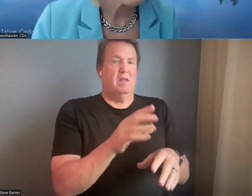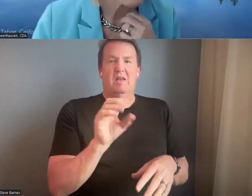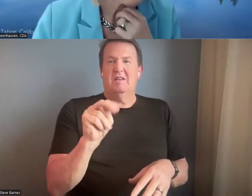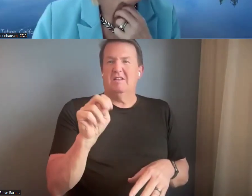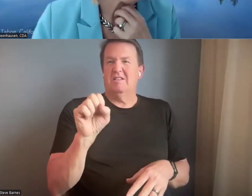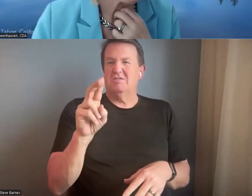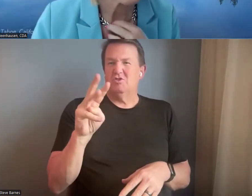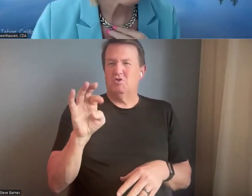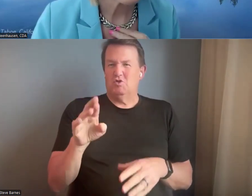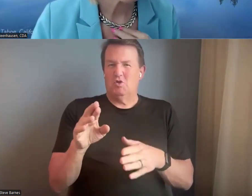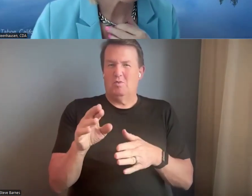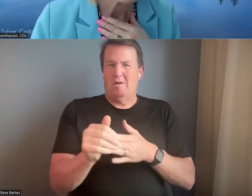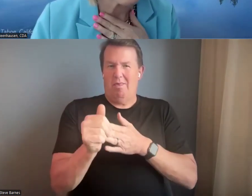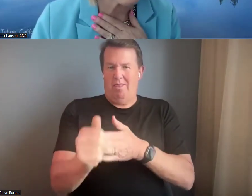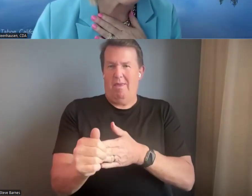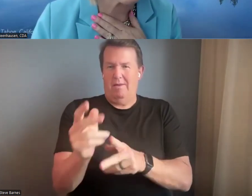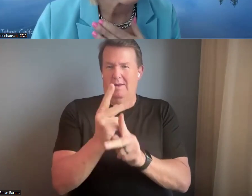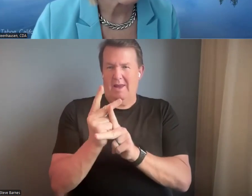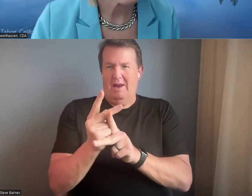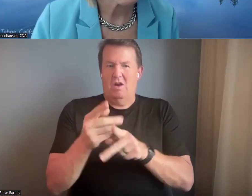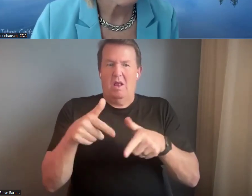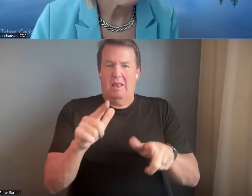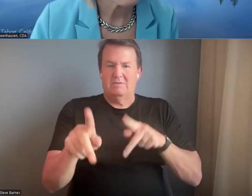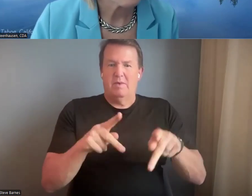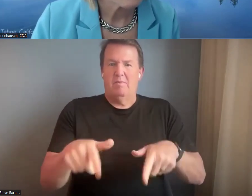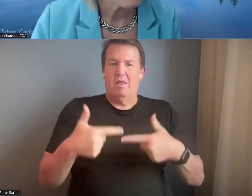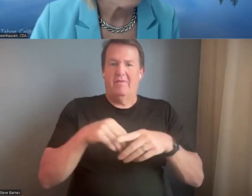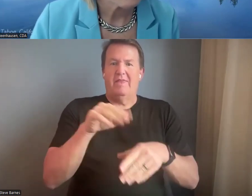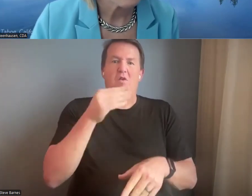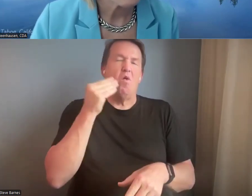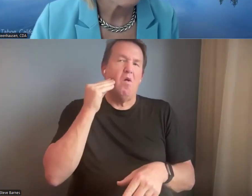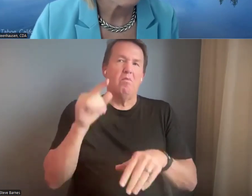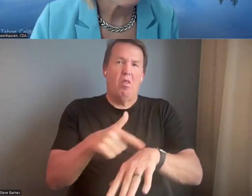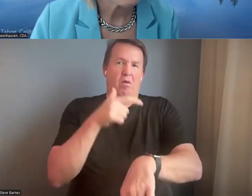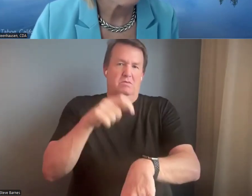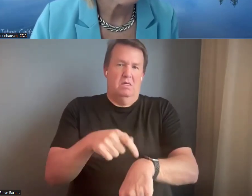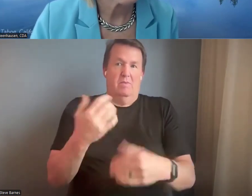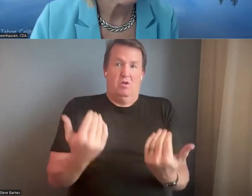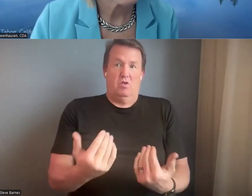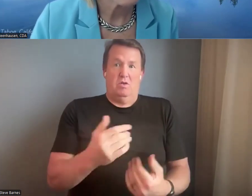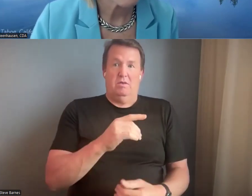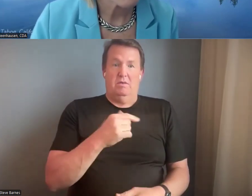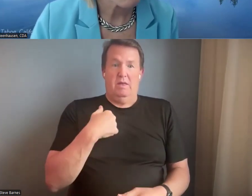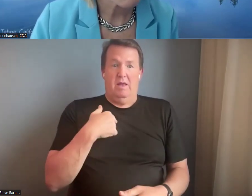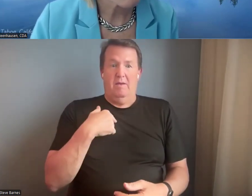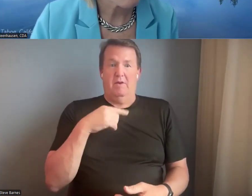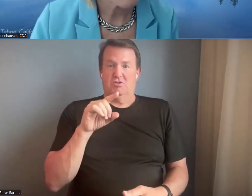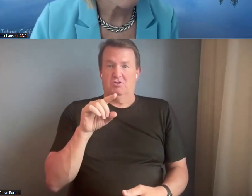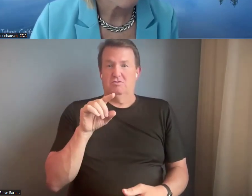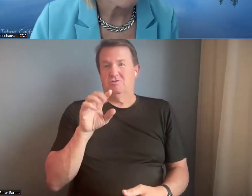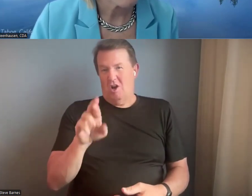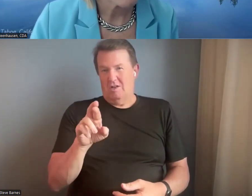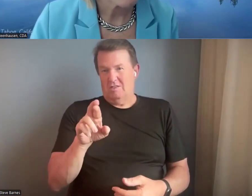homes longer and in their communities. Currently, I'm a doctor of public administration student at